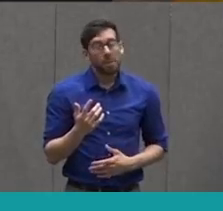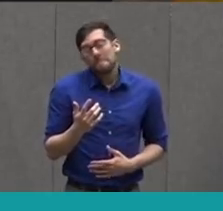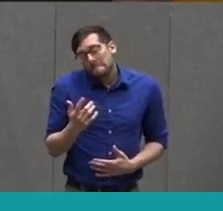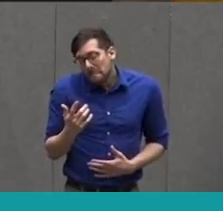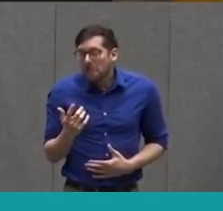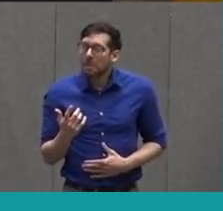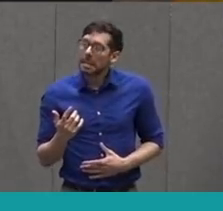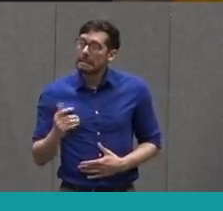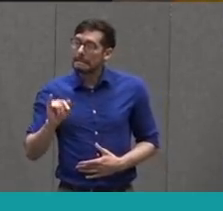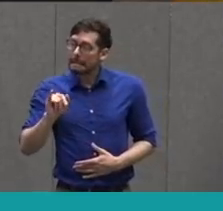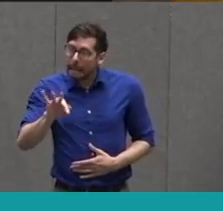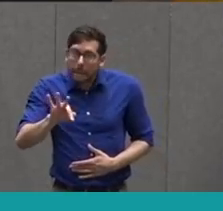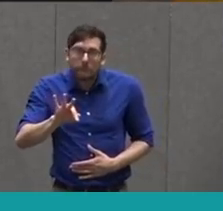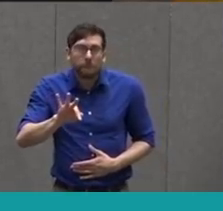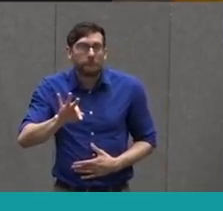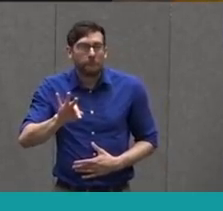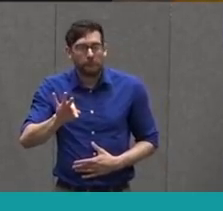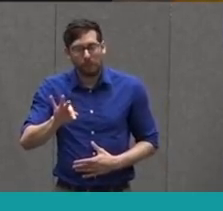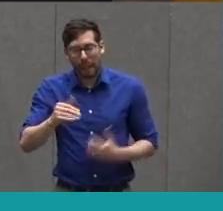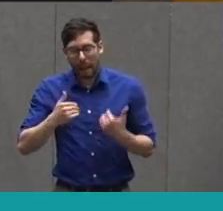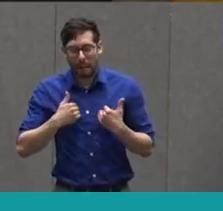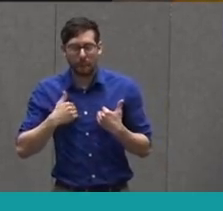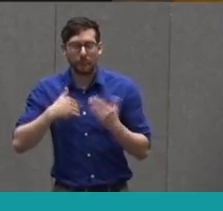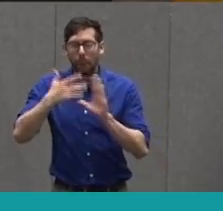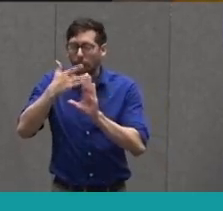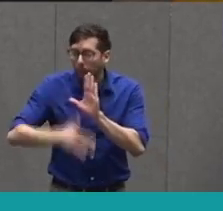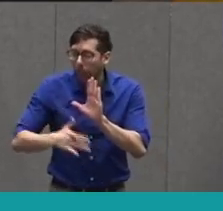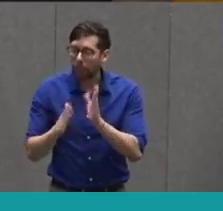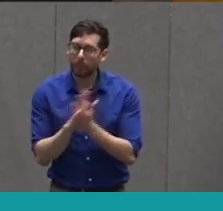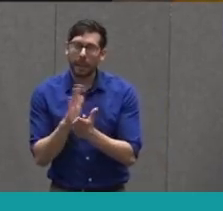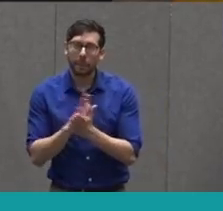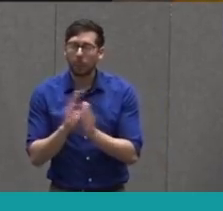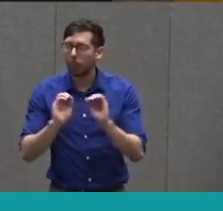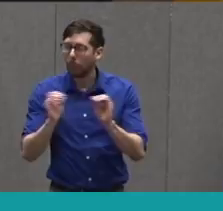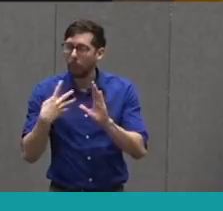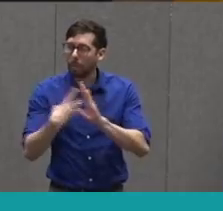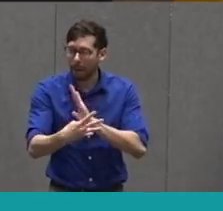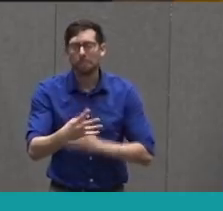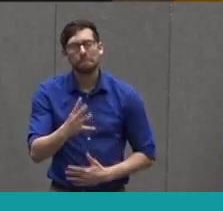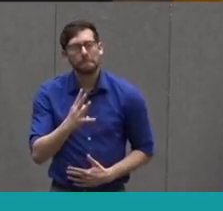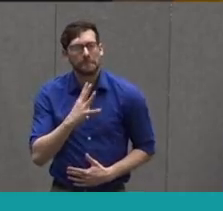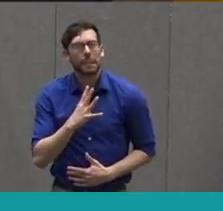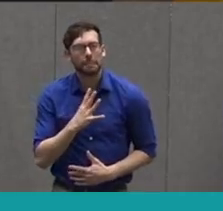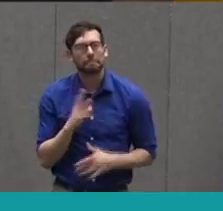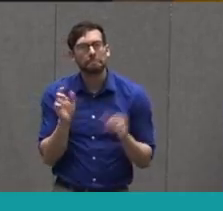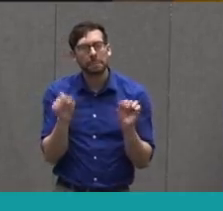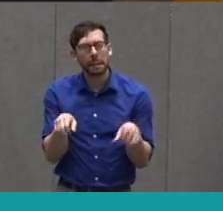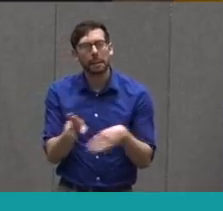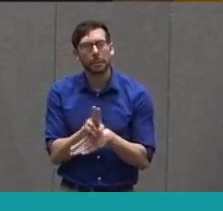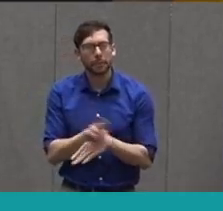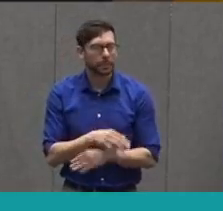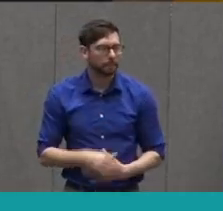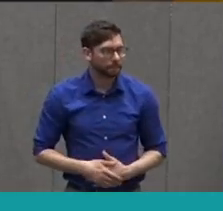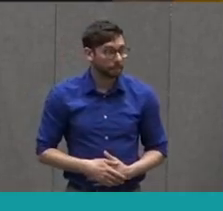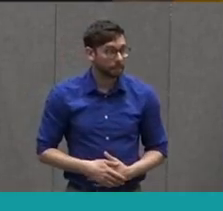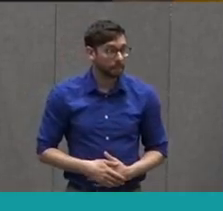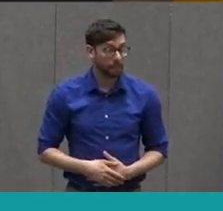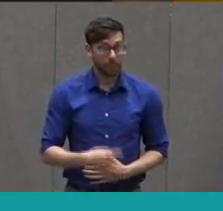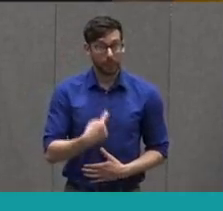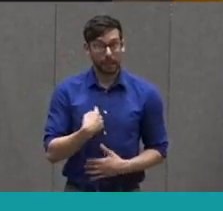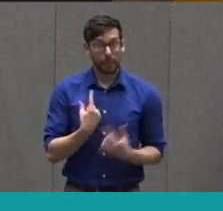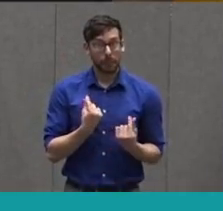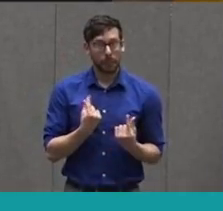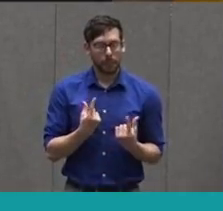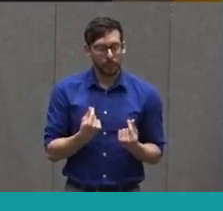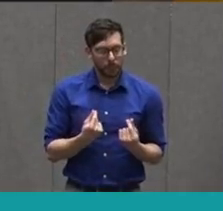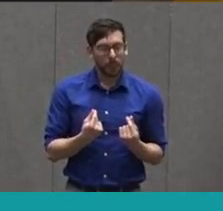any color, doesn't matter, whatever you got. So I took some notebook paper here, and what I did is I just took two pieces